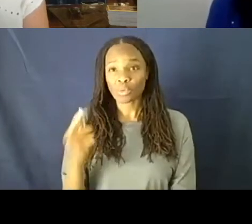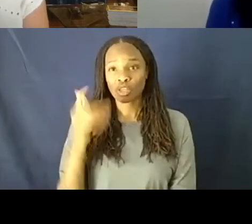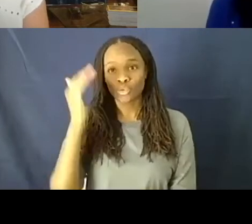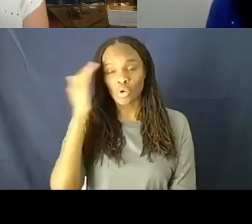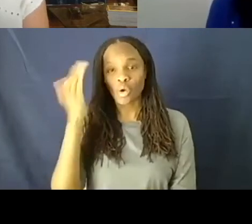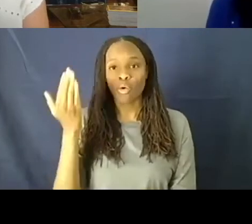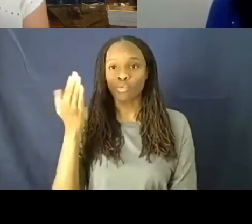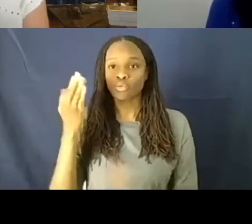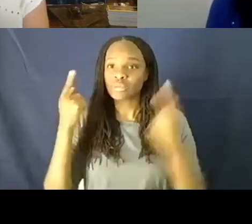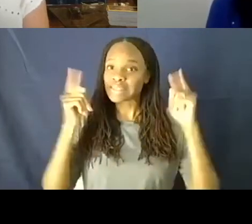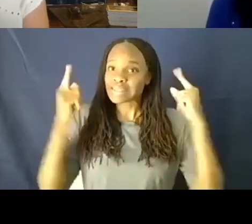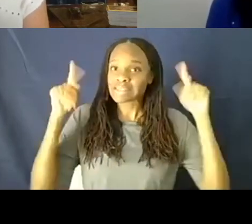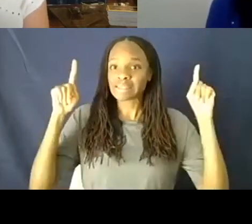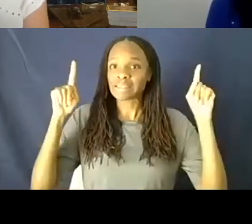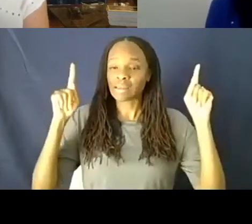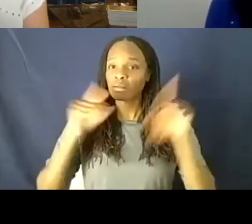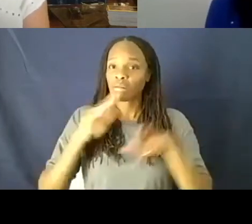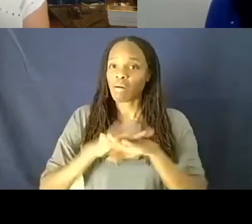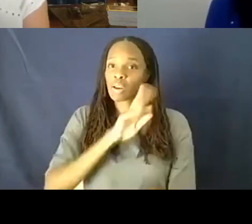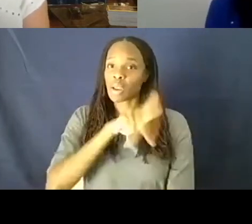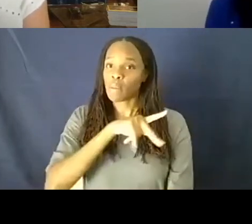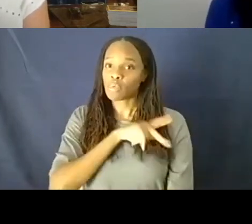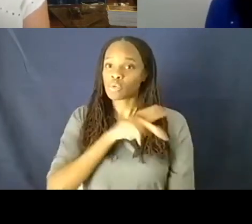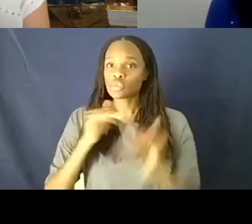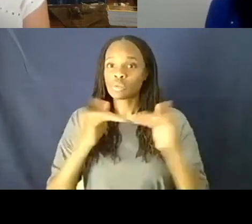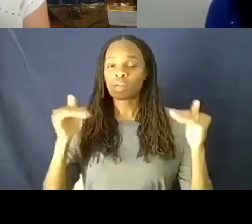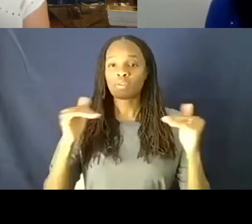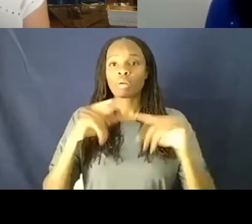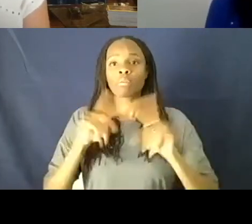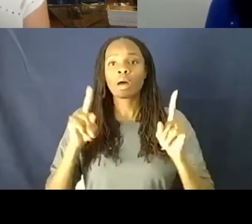succeeding on a personal level, but also